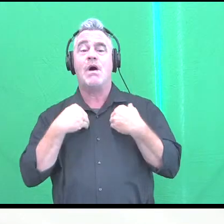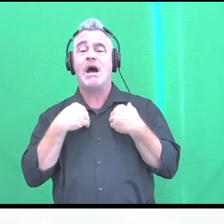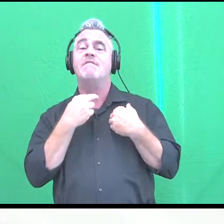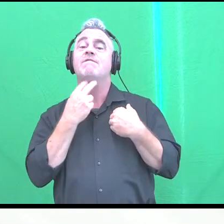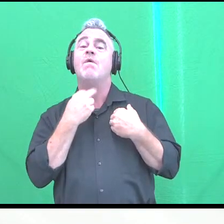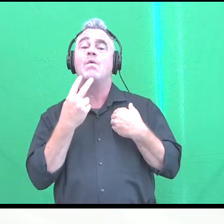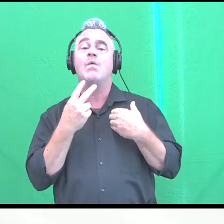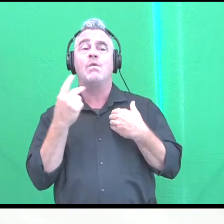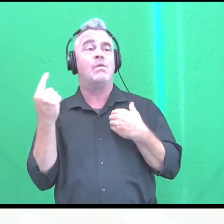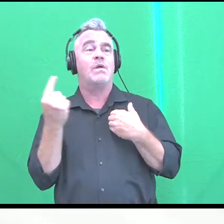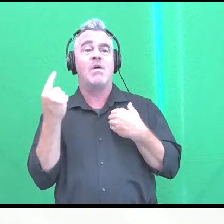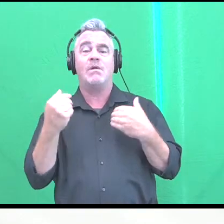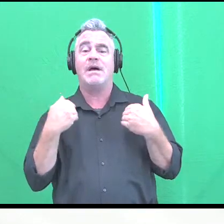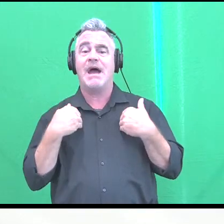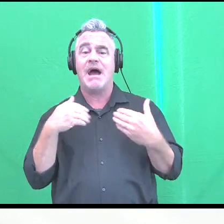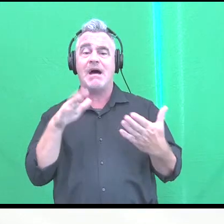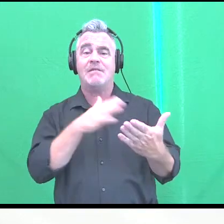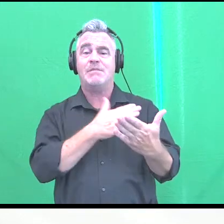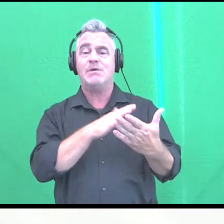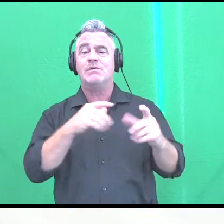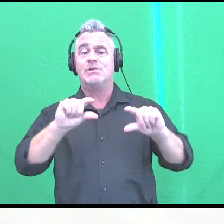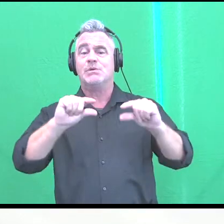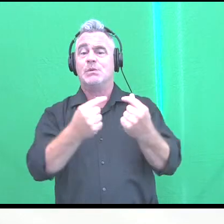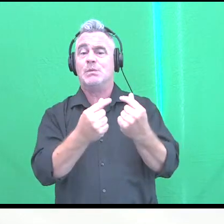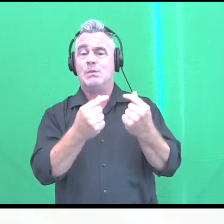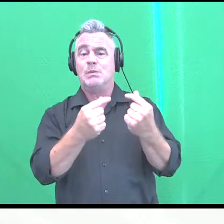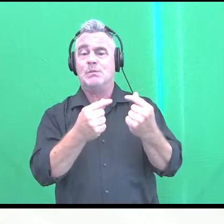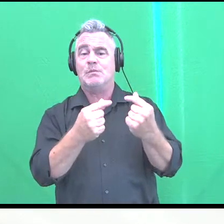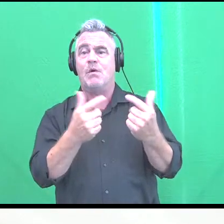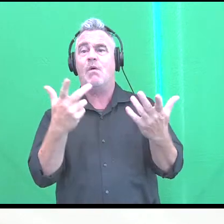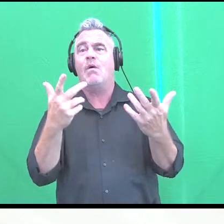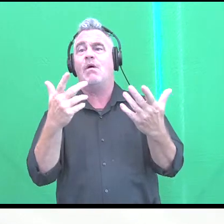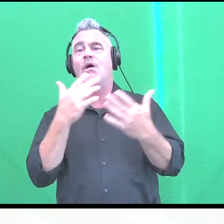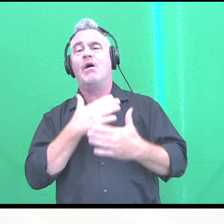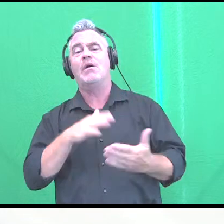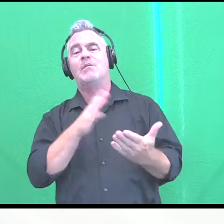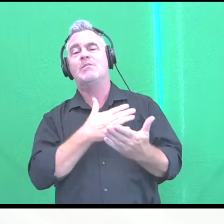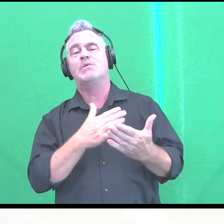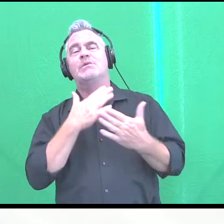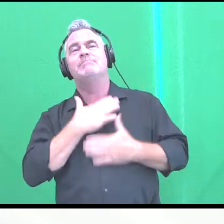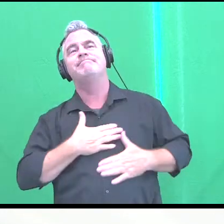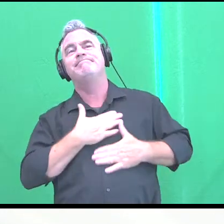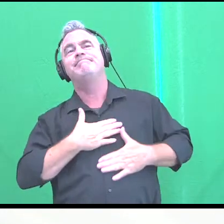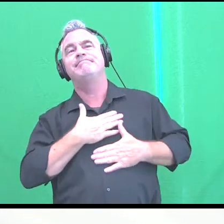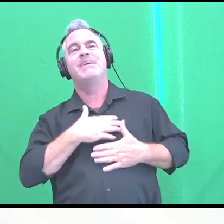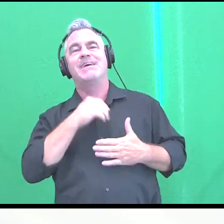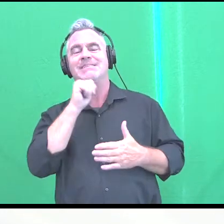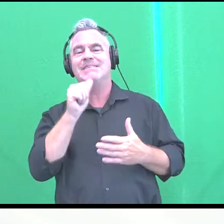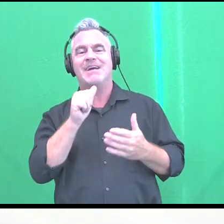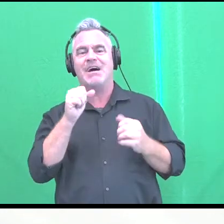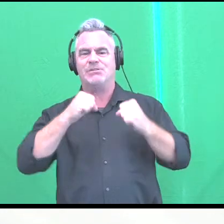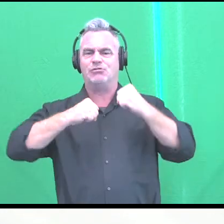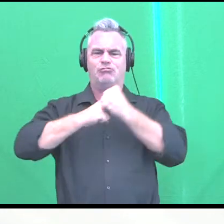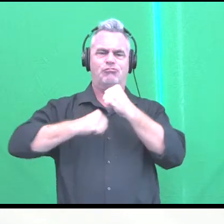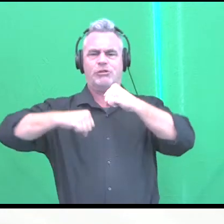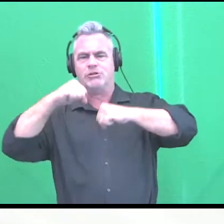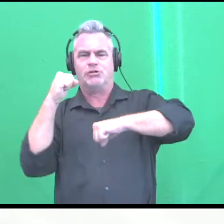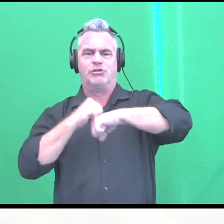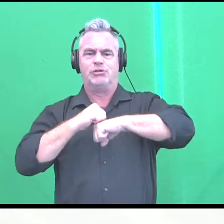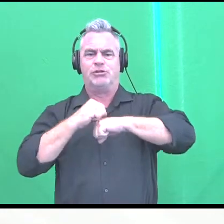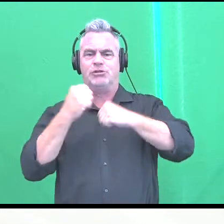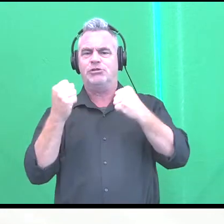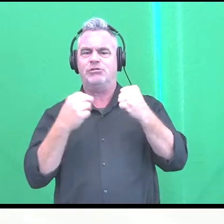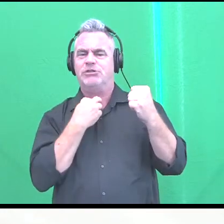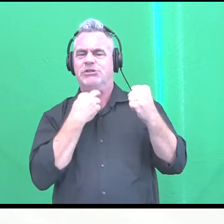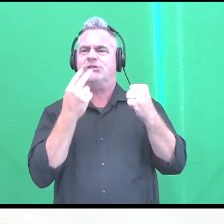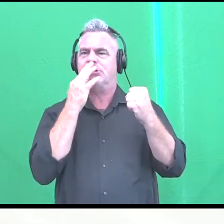have band, or they only have music appreciation, sort of general music in the classroom, and not a structured opportunity for students to sing